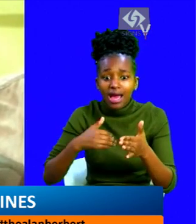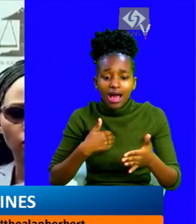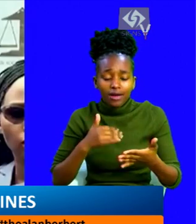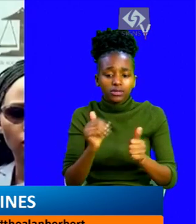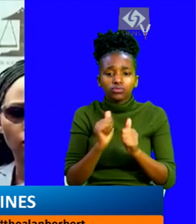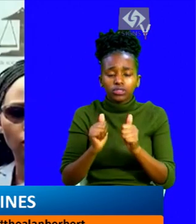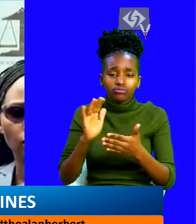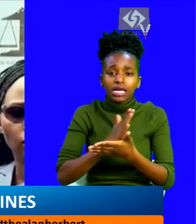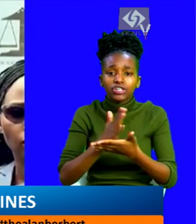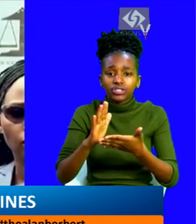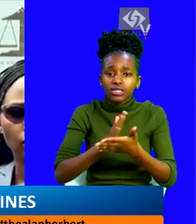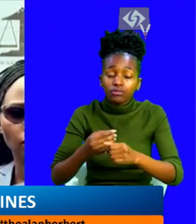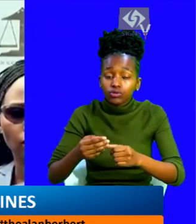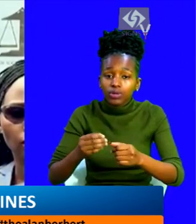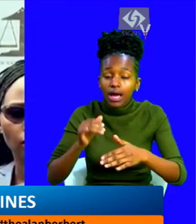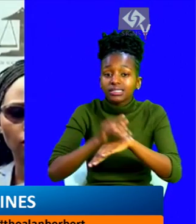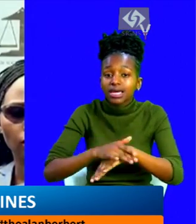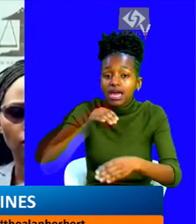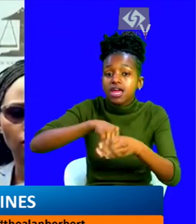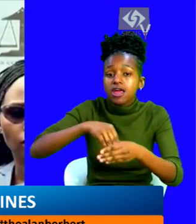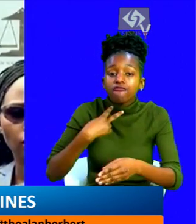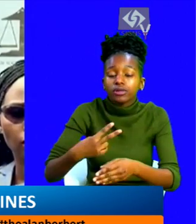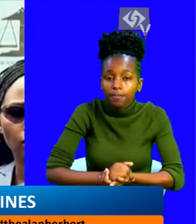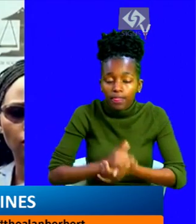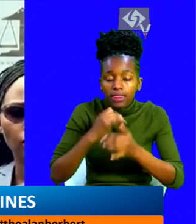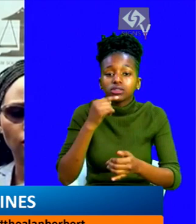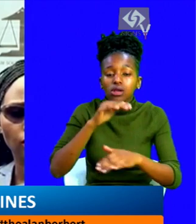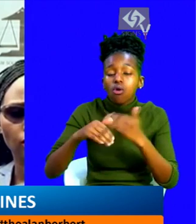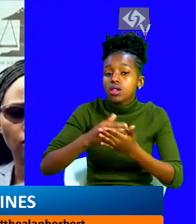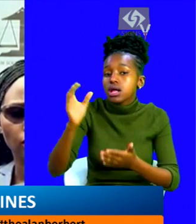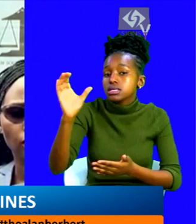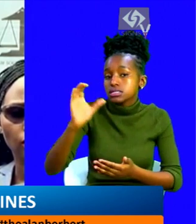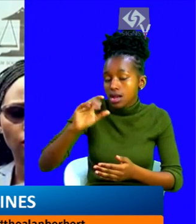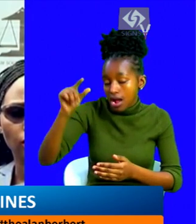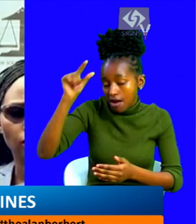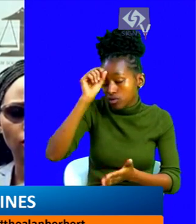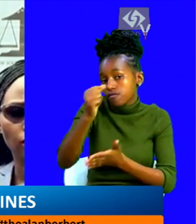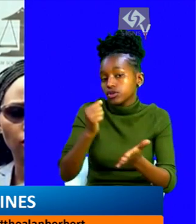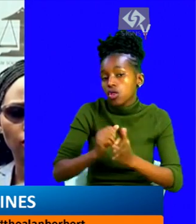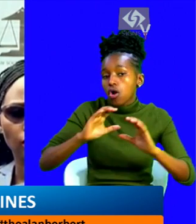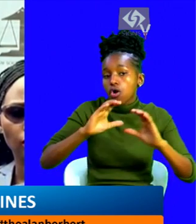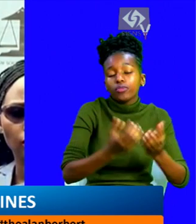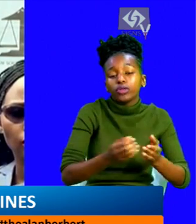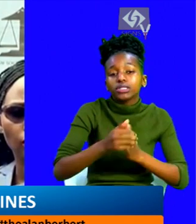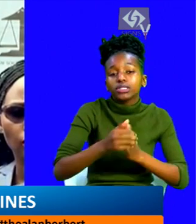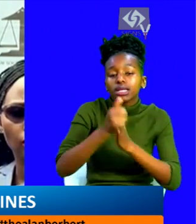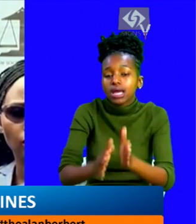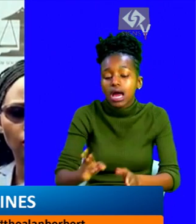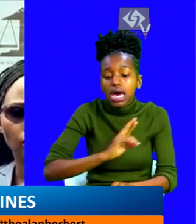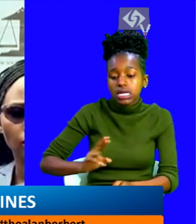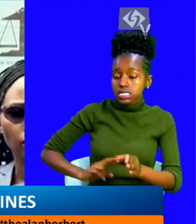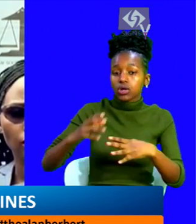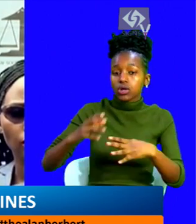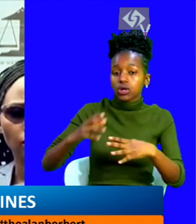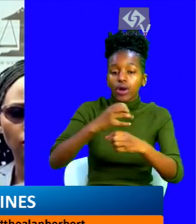counties of the Republic of Kenya, we are ready. And because I have seen some of you think